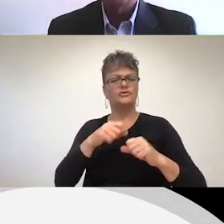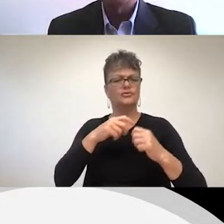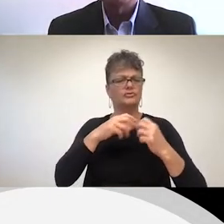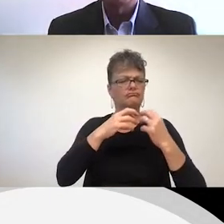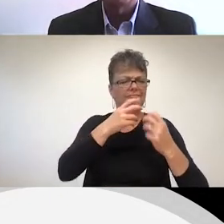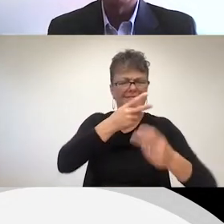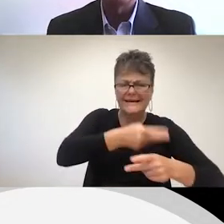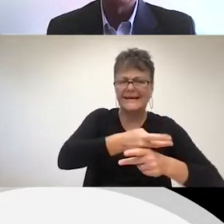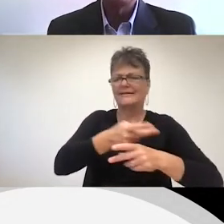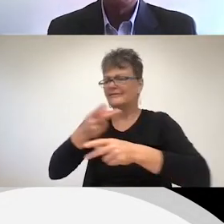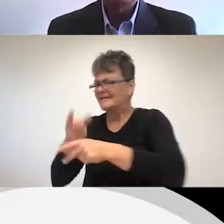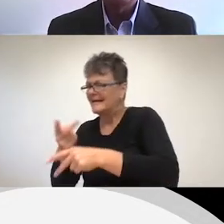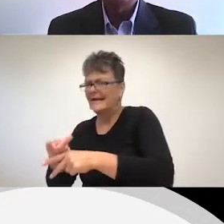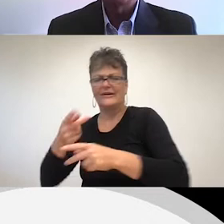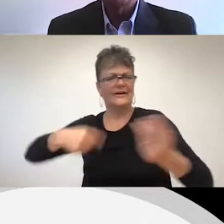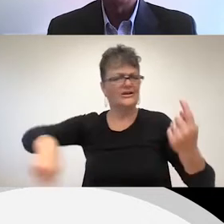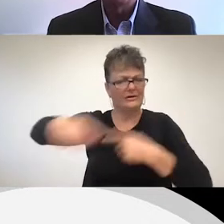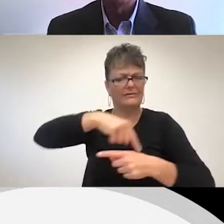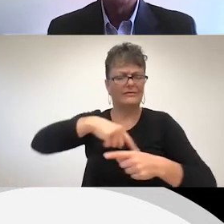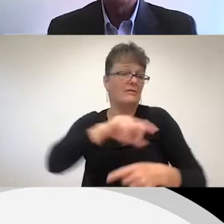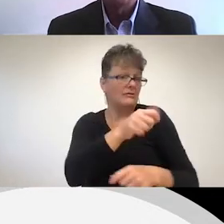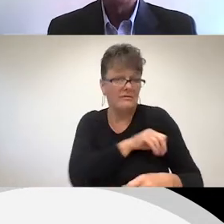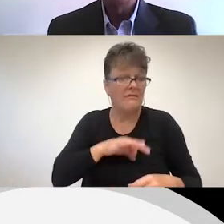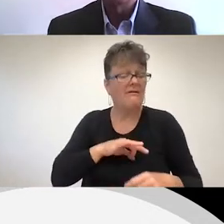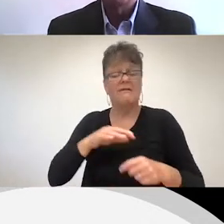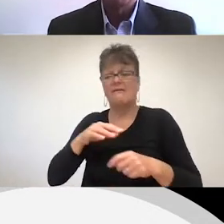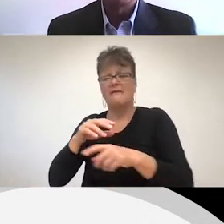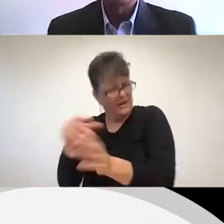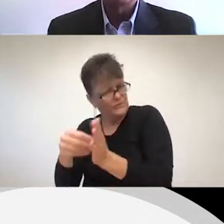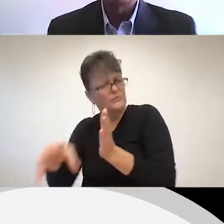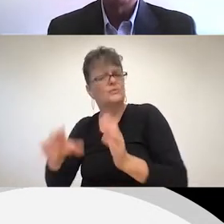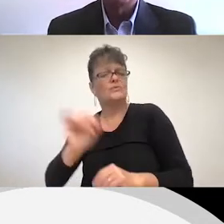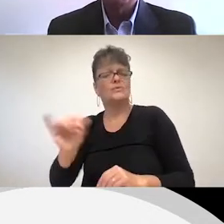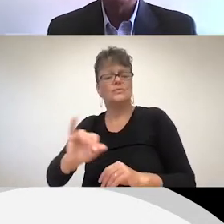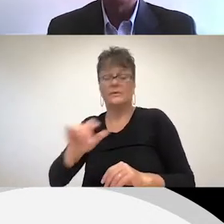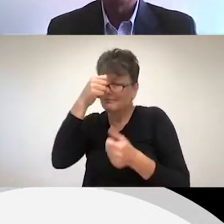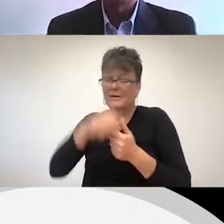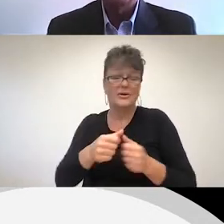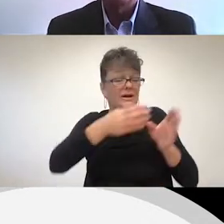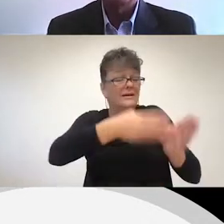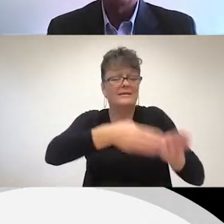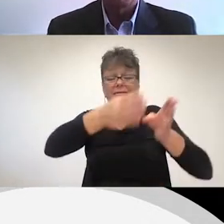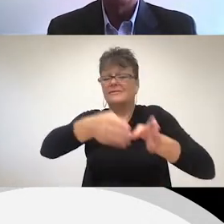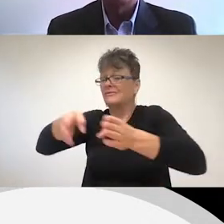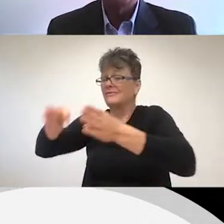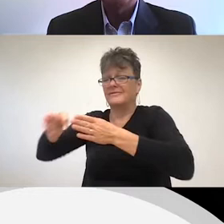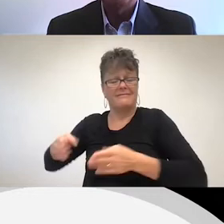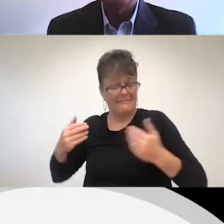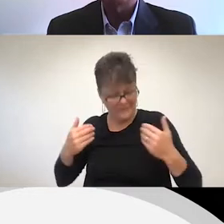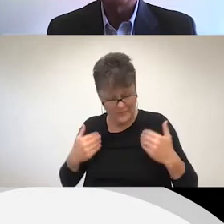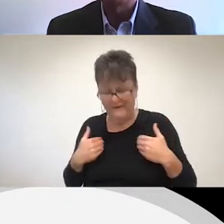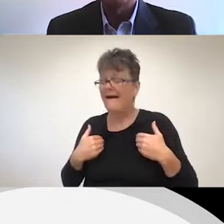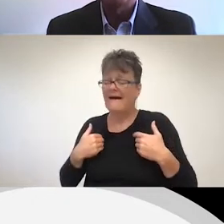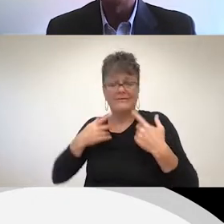your colleagues and your students, as well as to remember that each of us as individuals will have our own challenges from day to